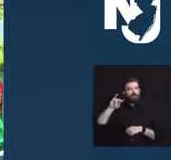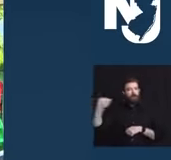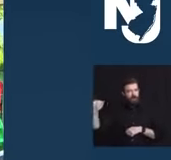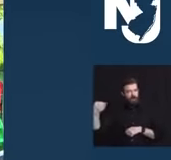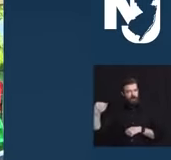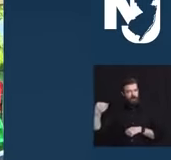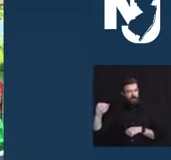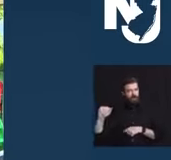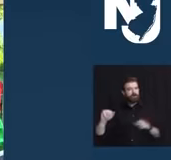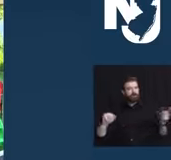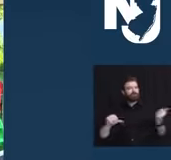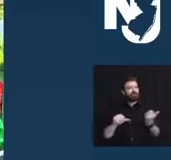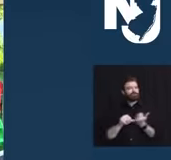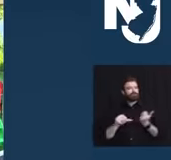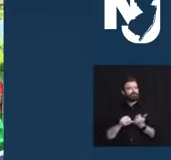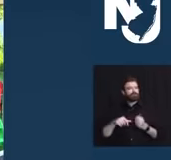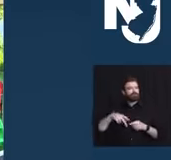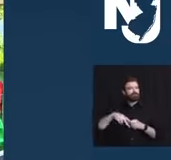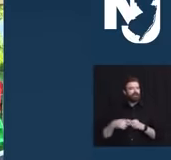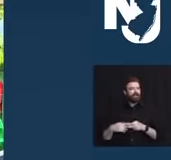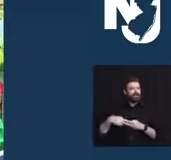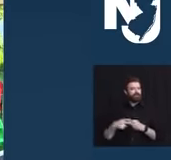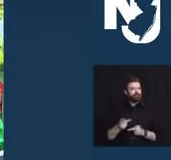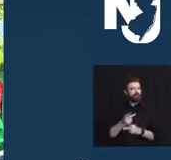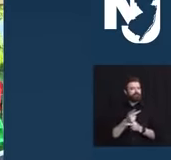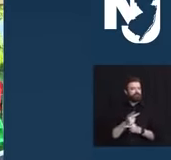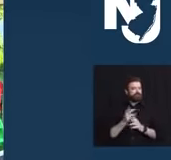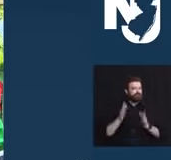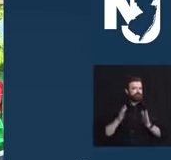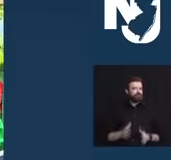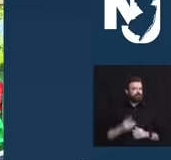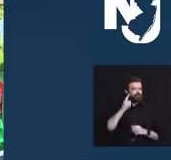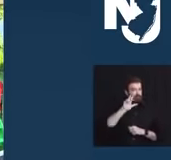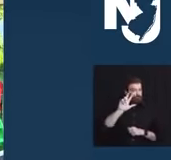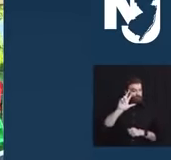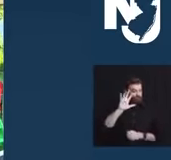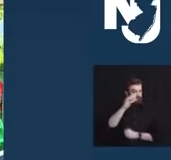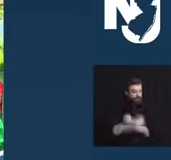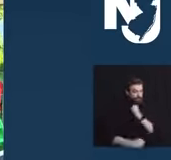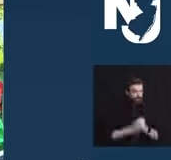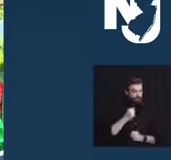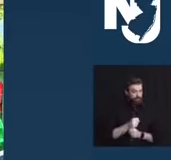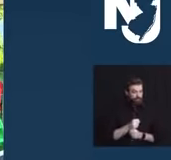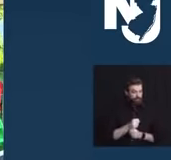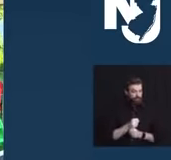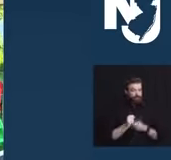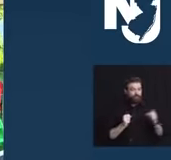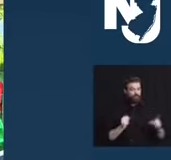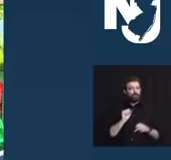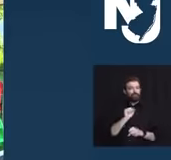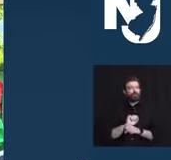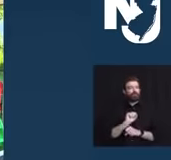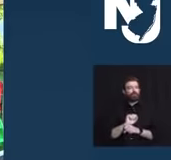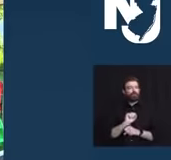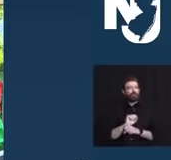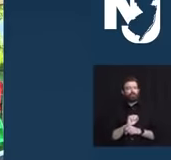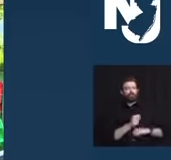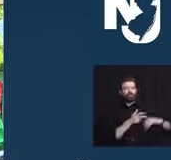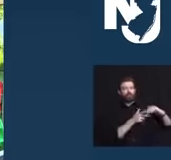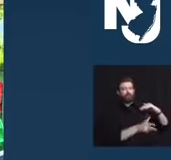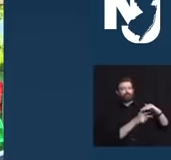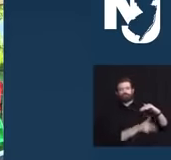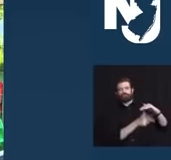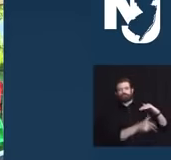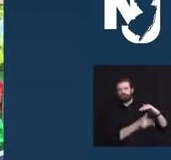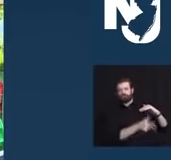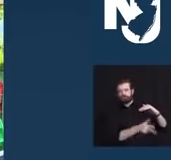mechanic supervisor for Union County for the past 35 years. When he wasn't at the garage, he was helping his kids, whether by leading Boy